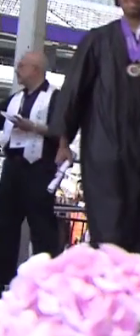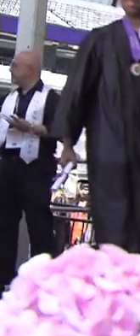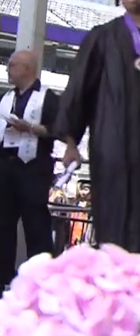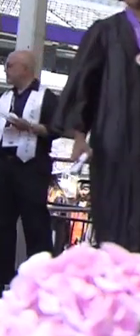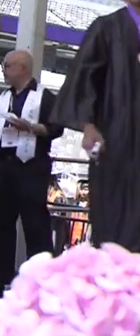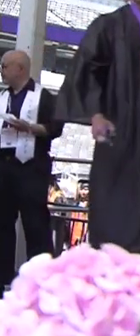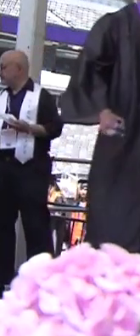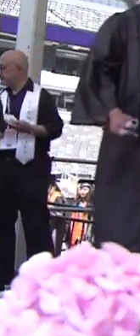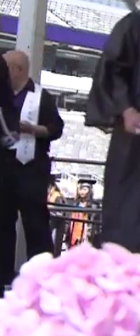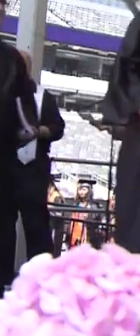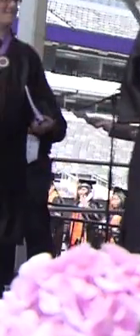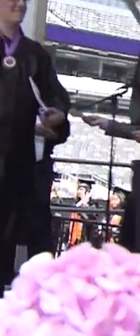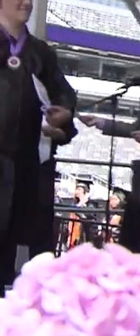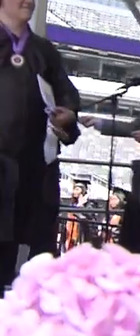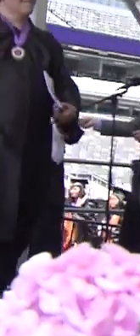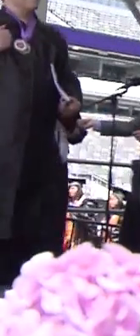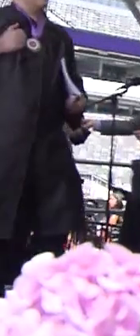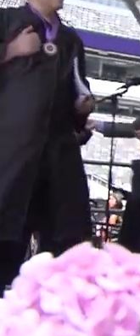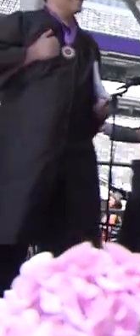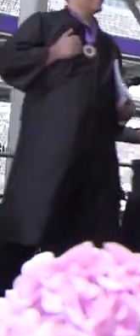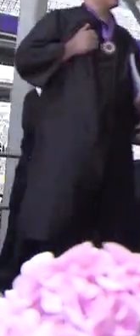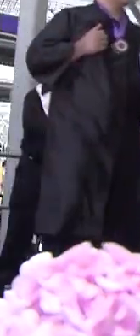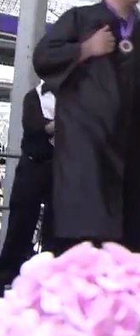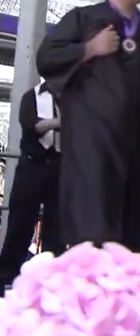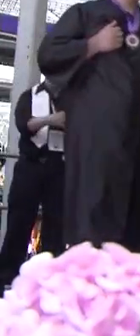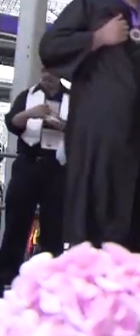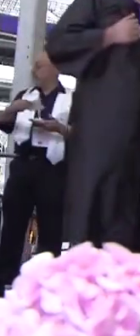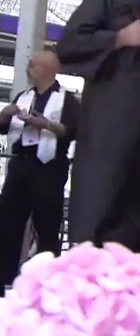Anthony Maniscalco.